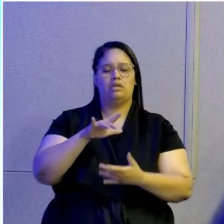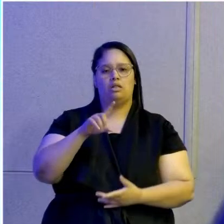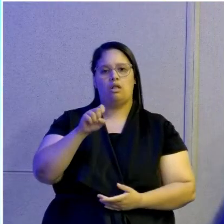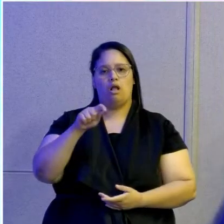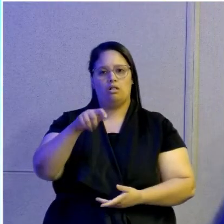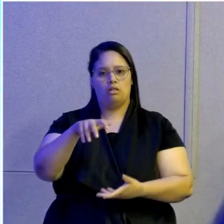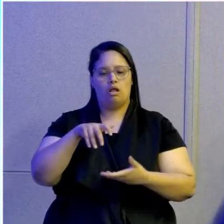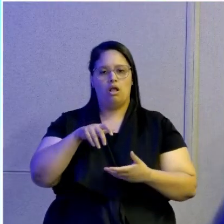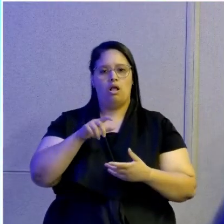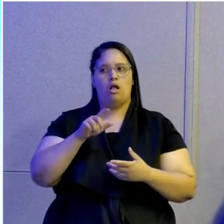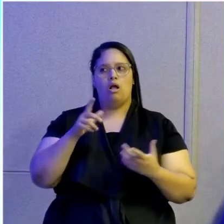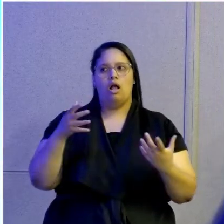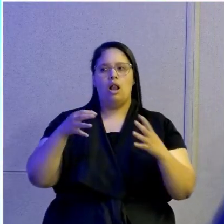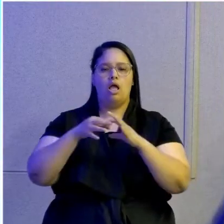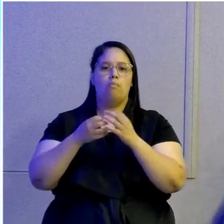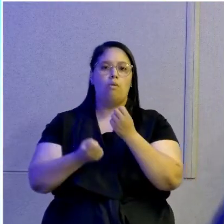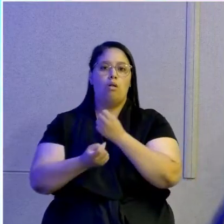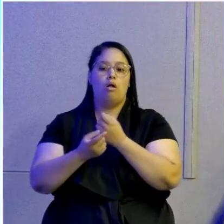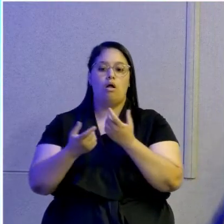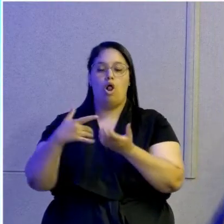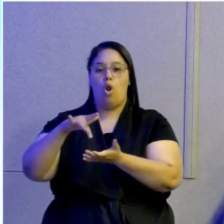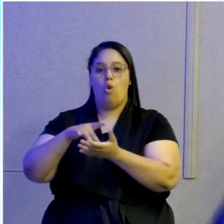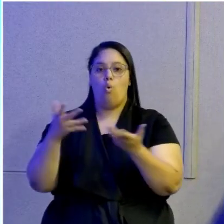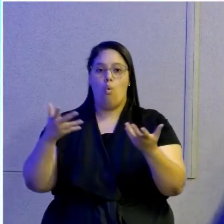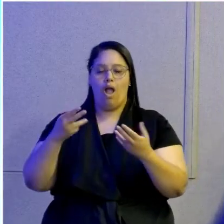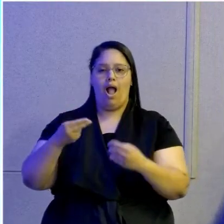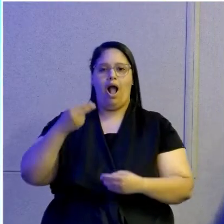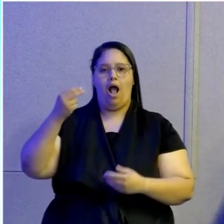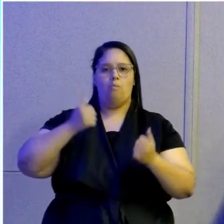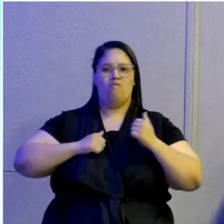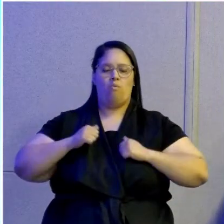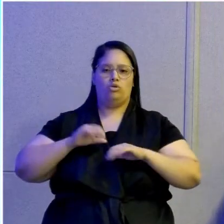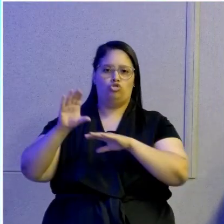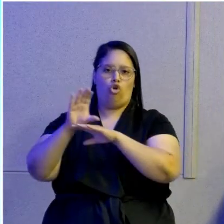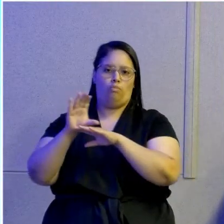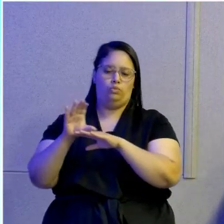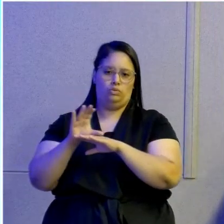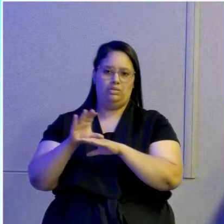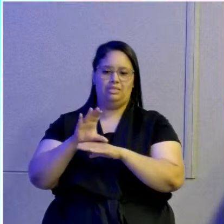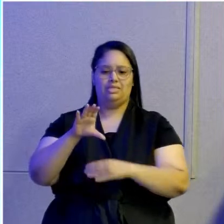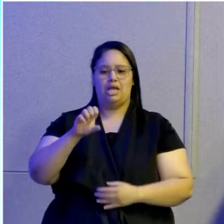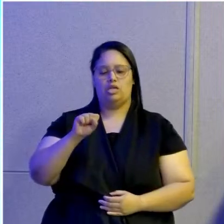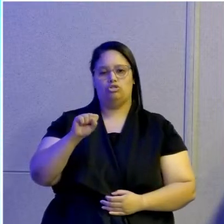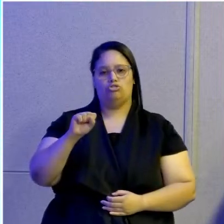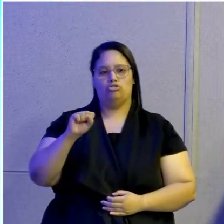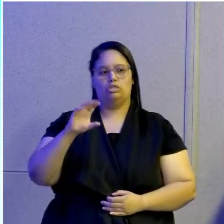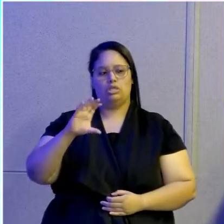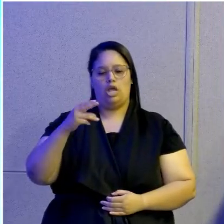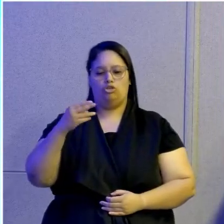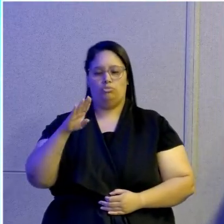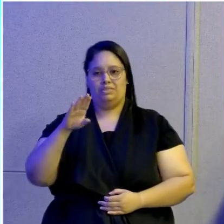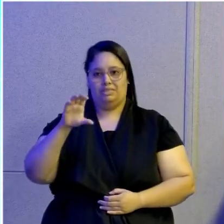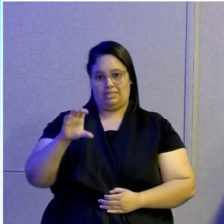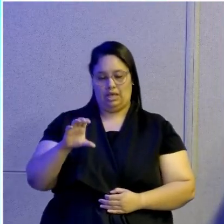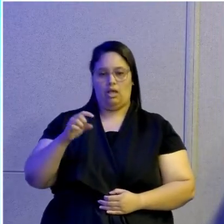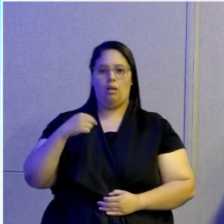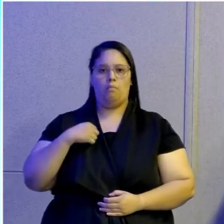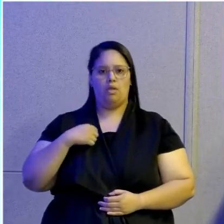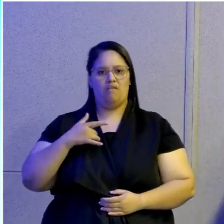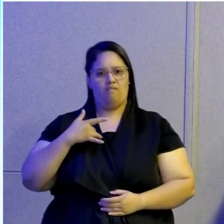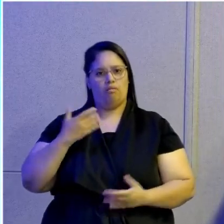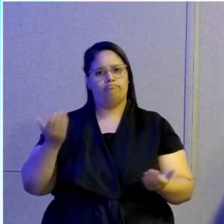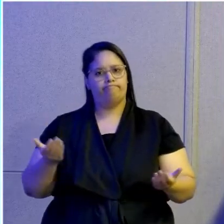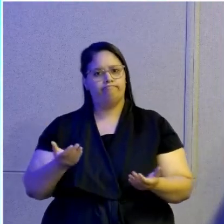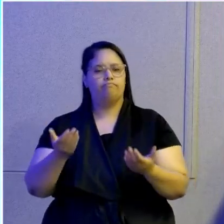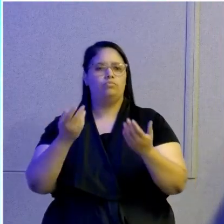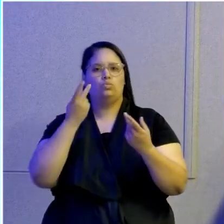Tier 2 node is located at the Center of High-Performance Computing, that is CHPC. I am encouraged by the focus